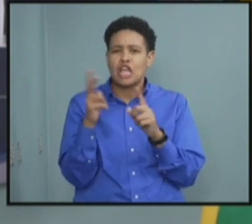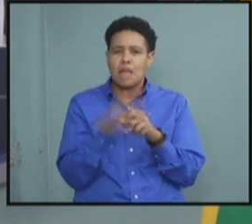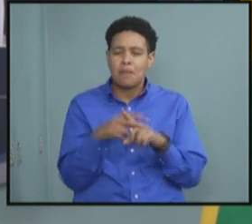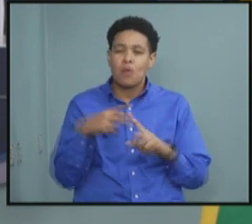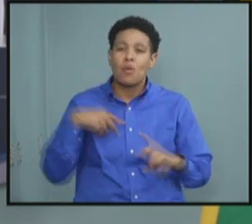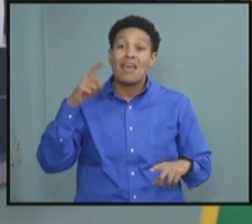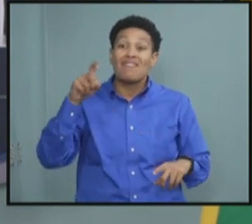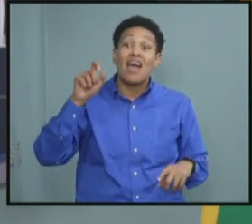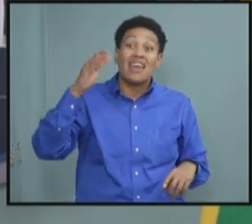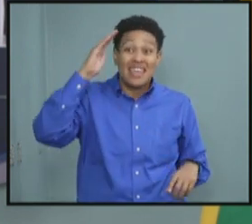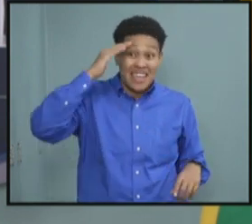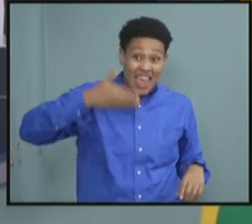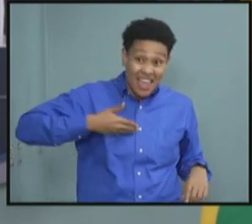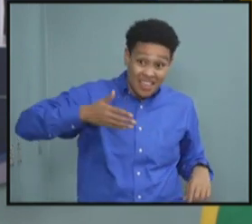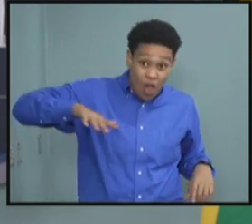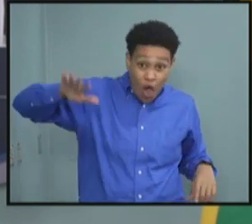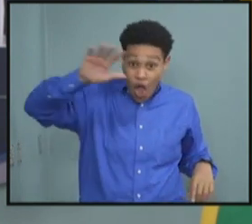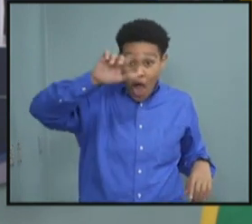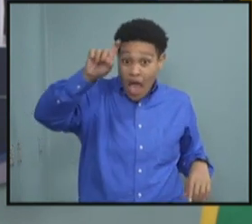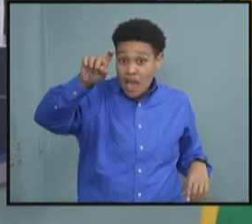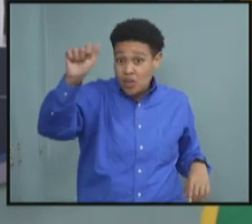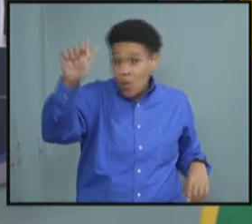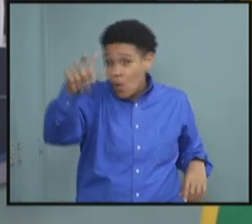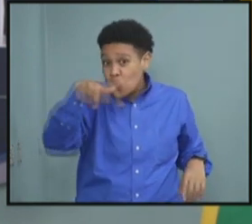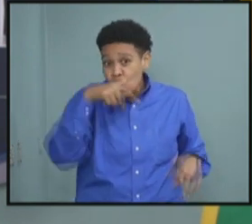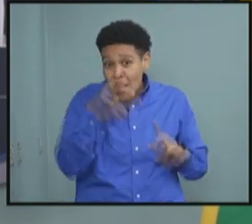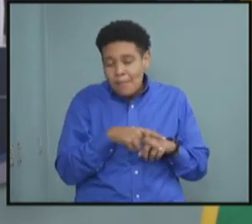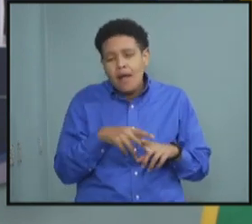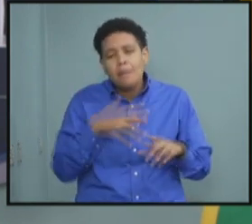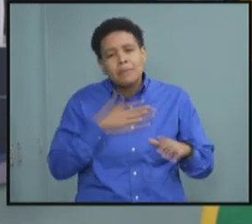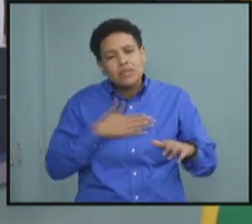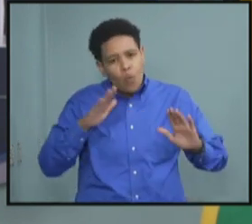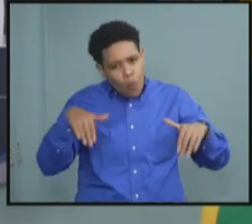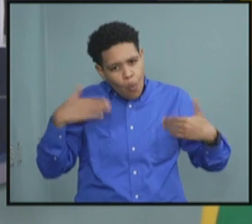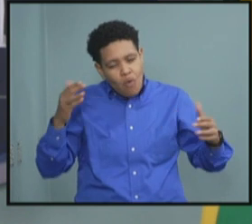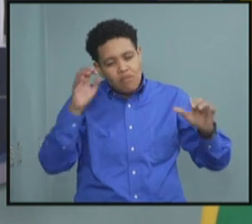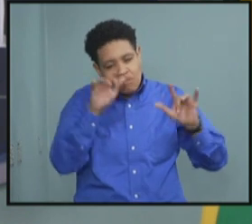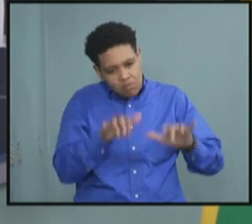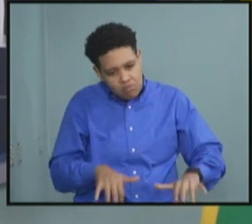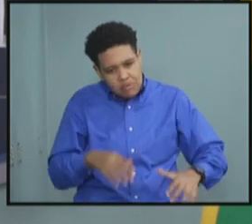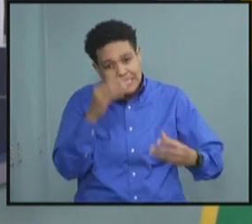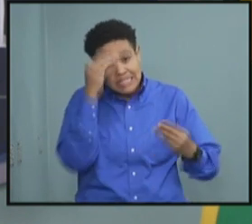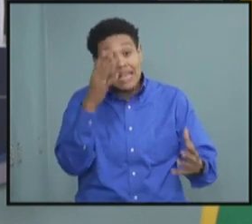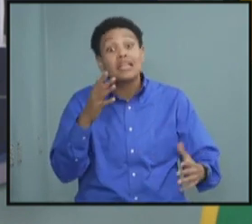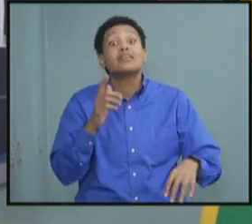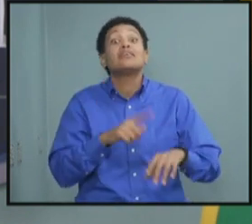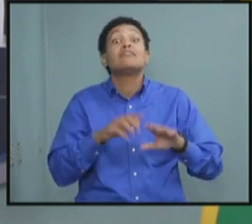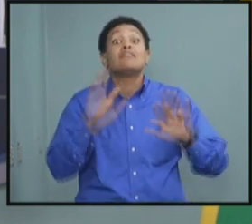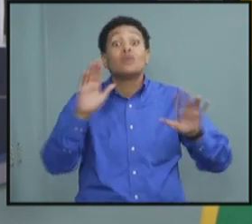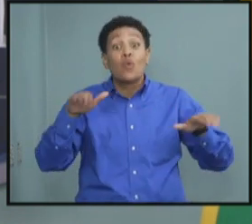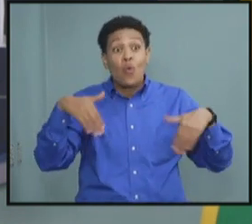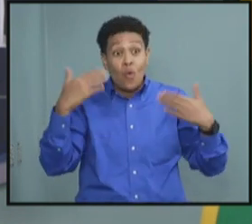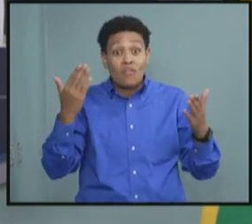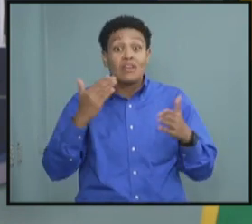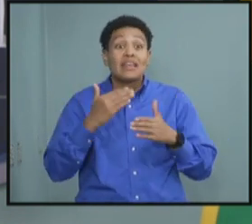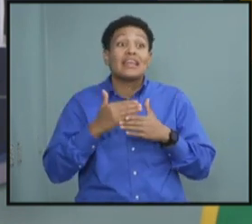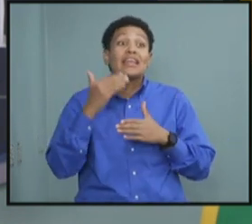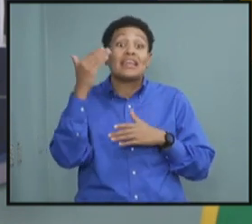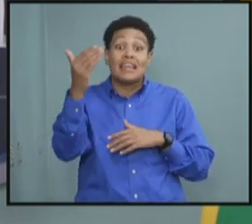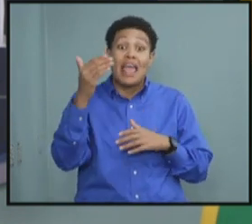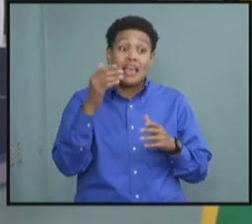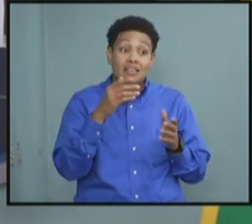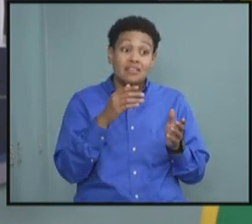those applicants to re-enter that data, and once that's re-entered, at the next batch of